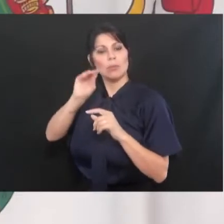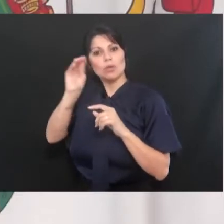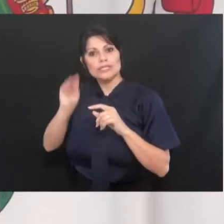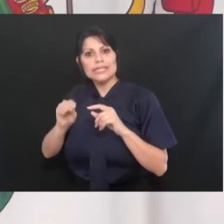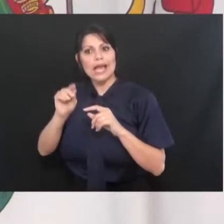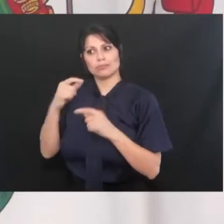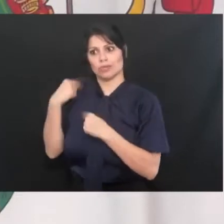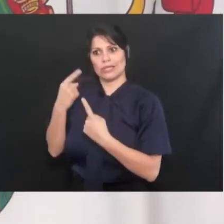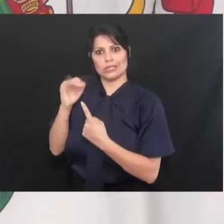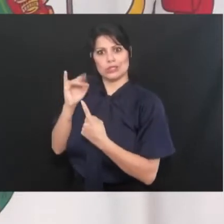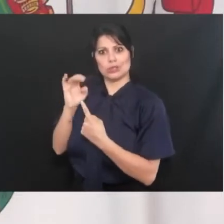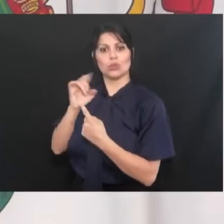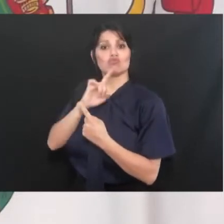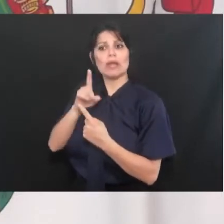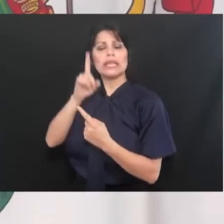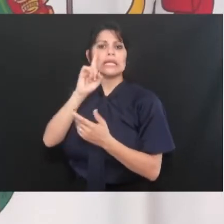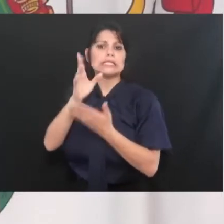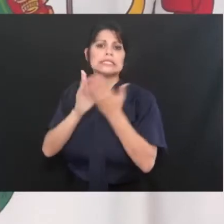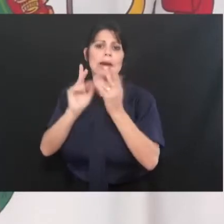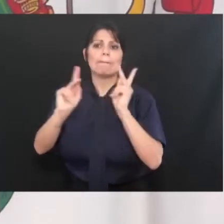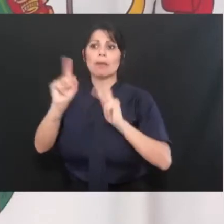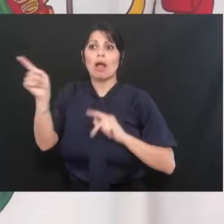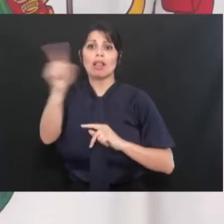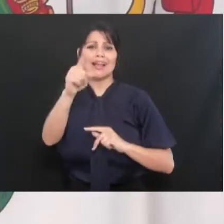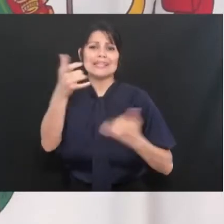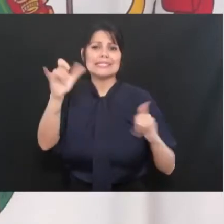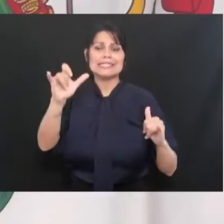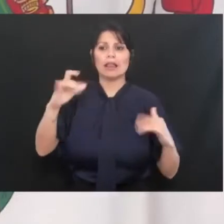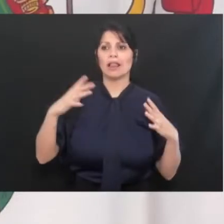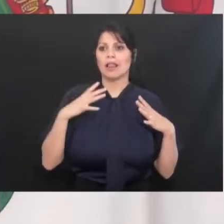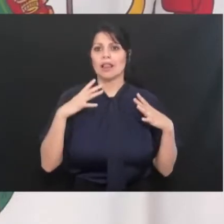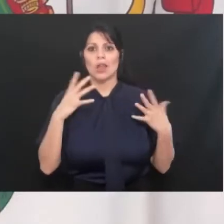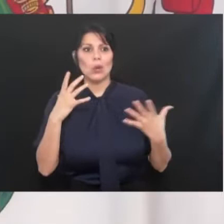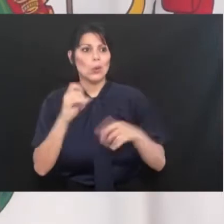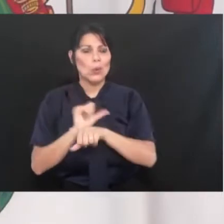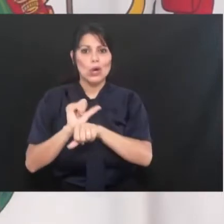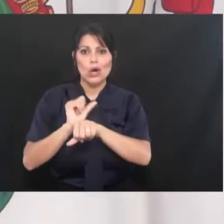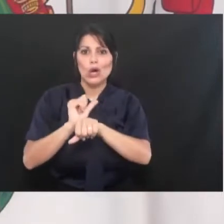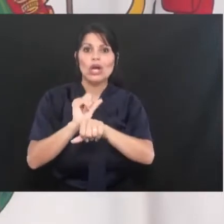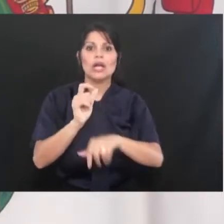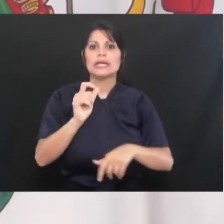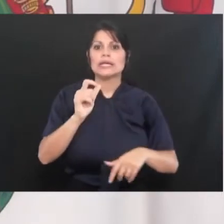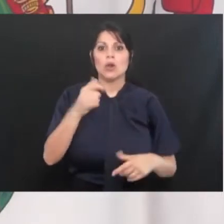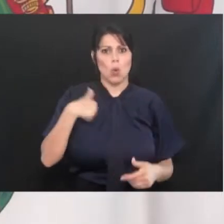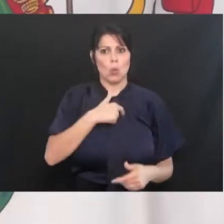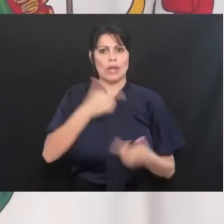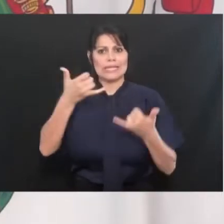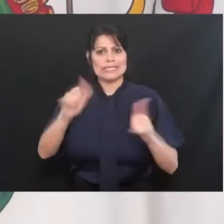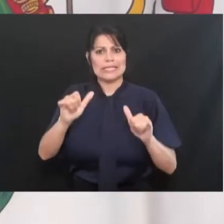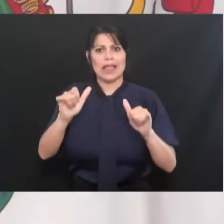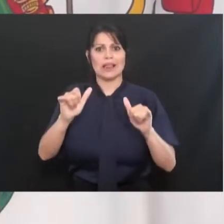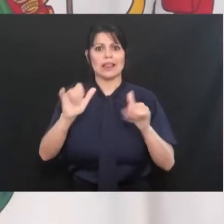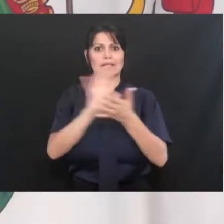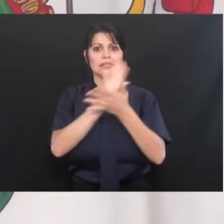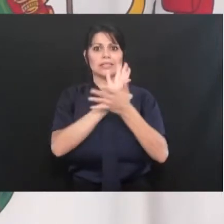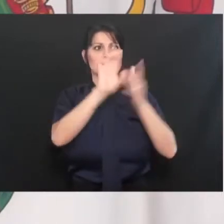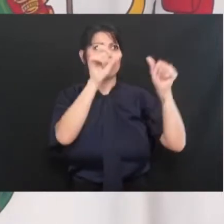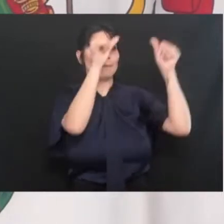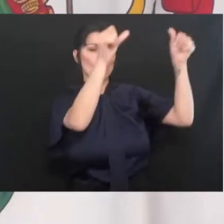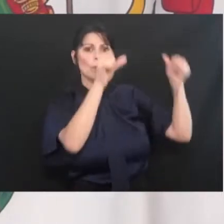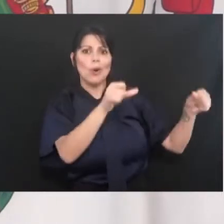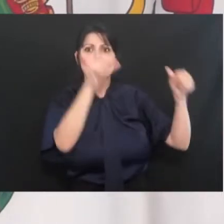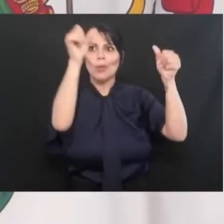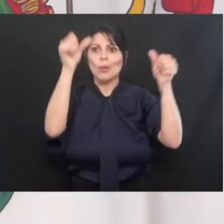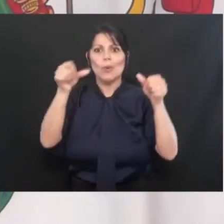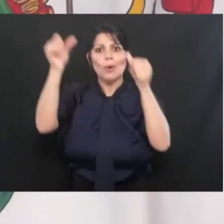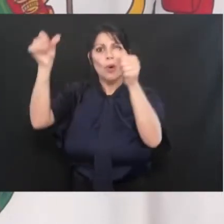that are out there that we need to get back to work. We've got signs up everywhere under the sun, where our